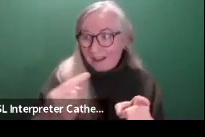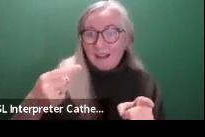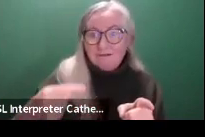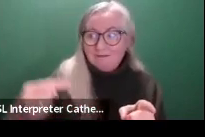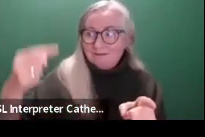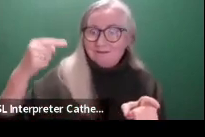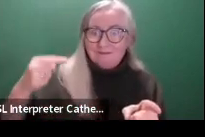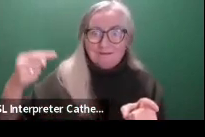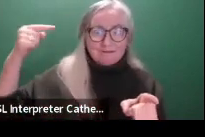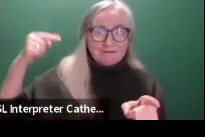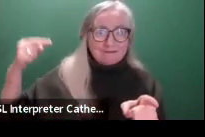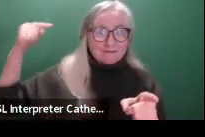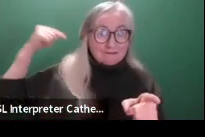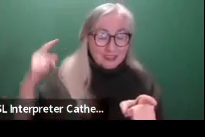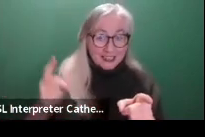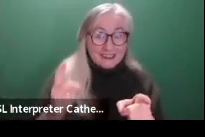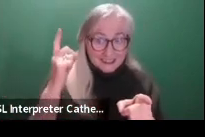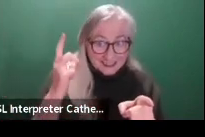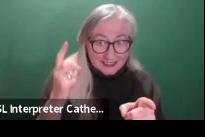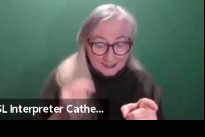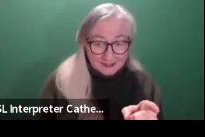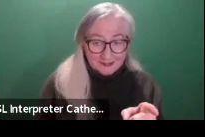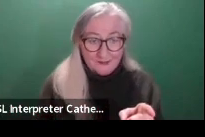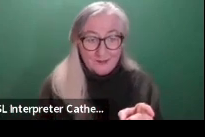probably will do.